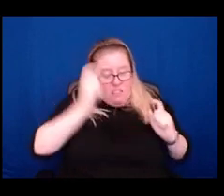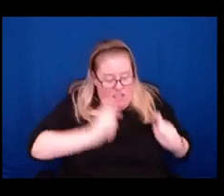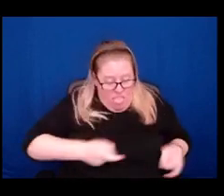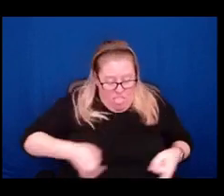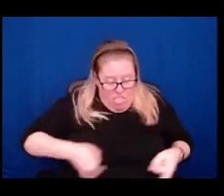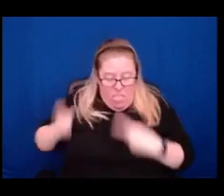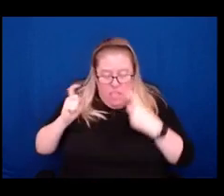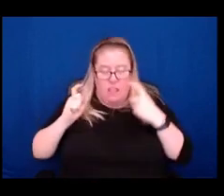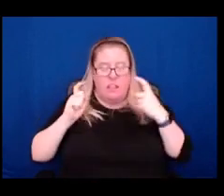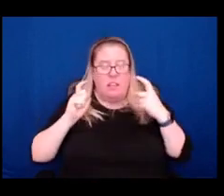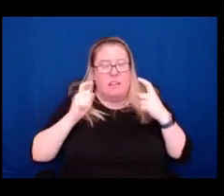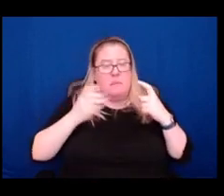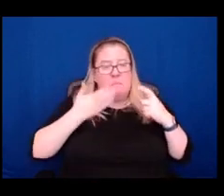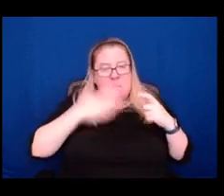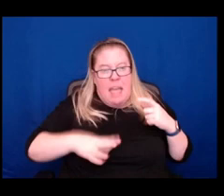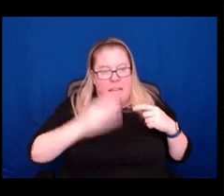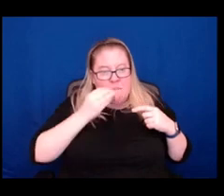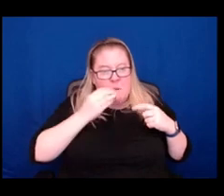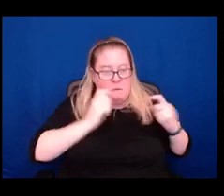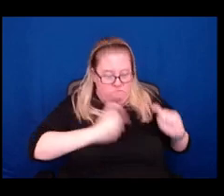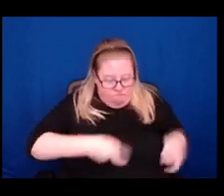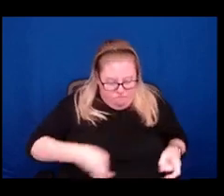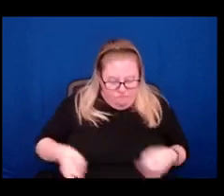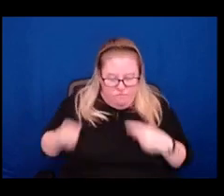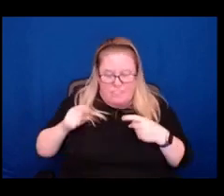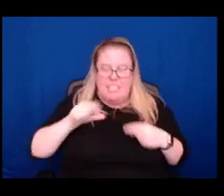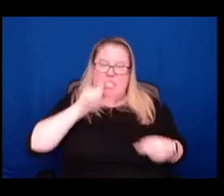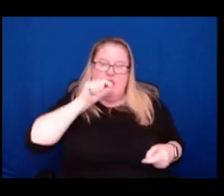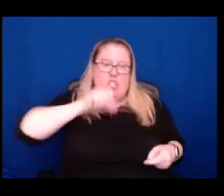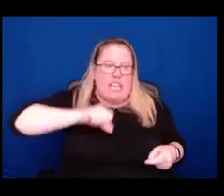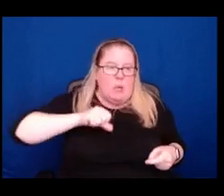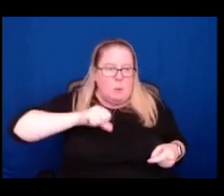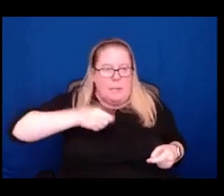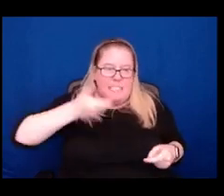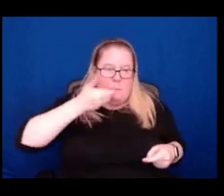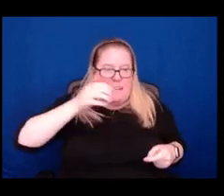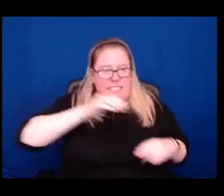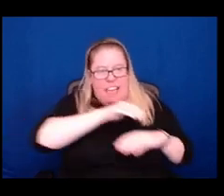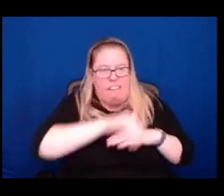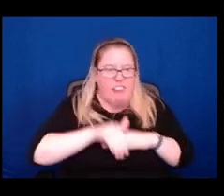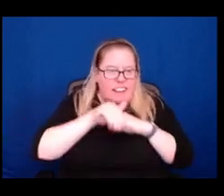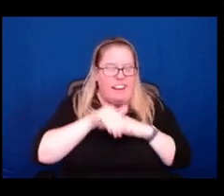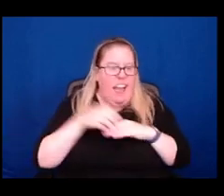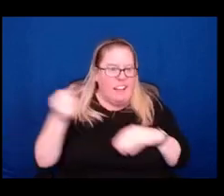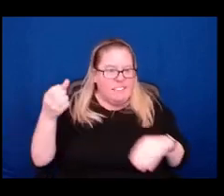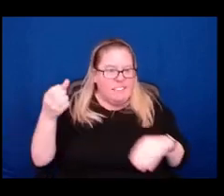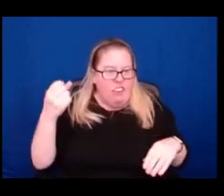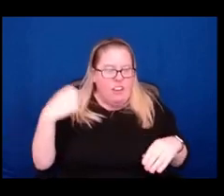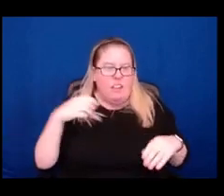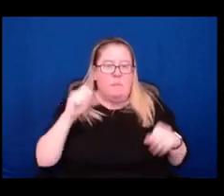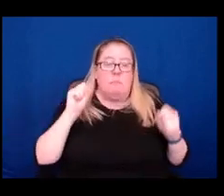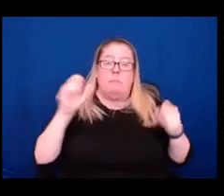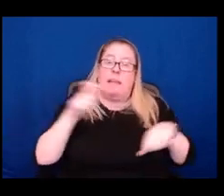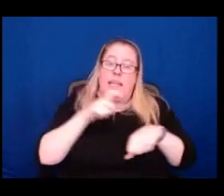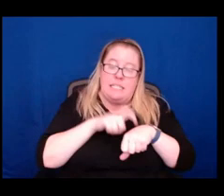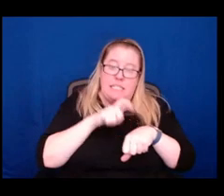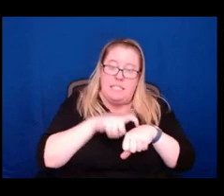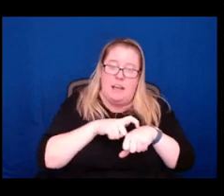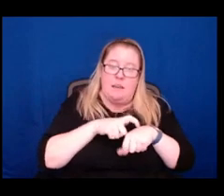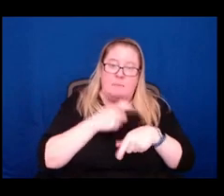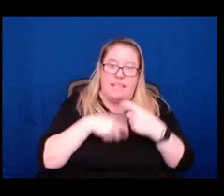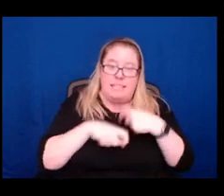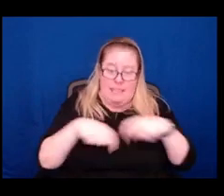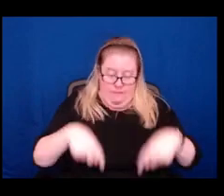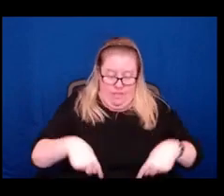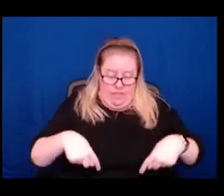it bad foods, I'm giving it chicken wings and pizza every night and dairy, then oftentimes instead of producing,